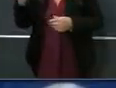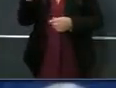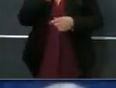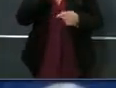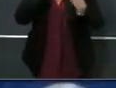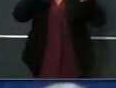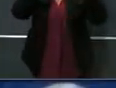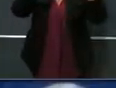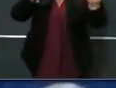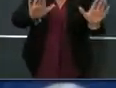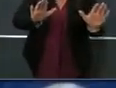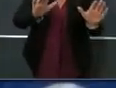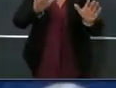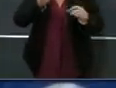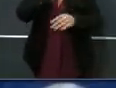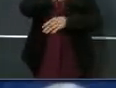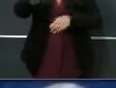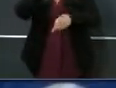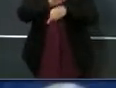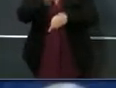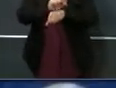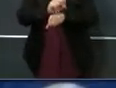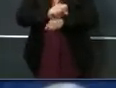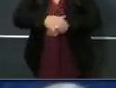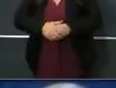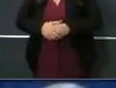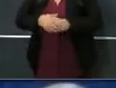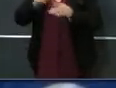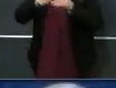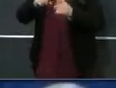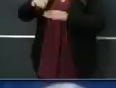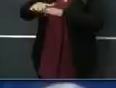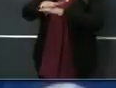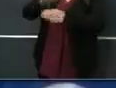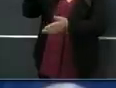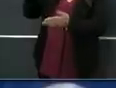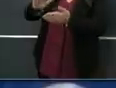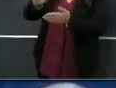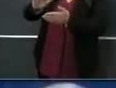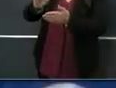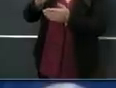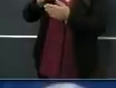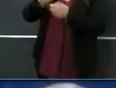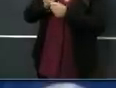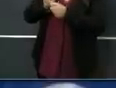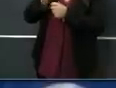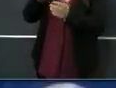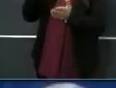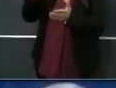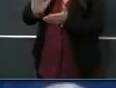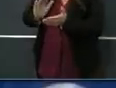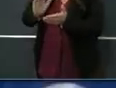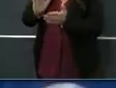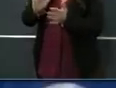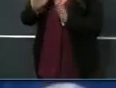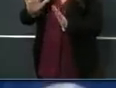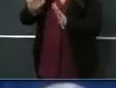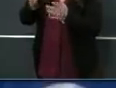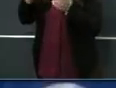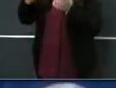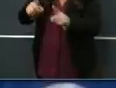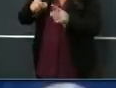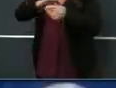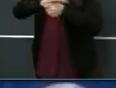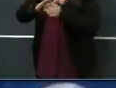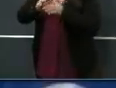done to soften the blow of this virus so far in the state of California. Again, let's not dream of